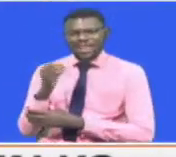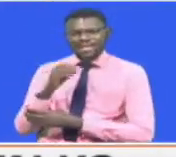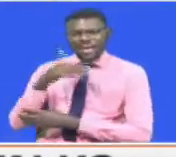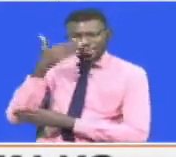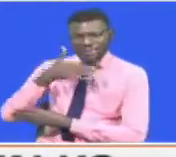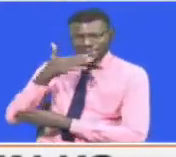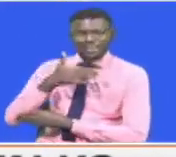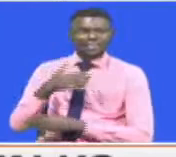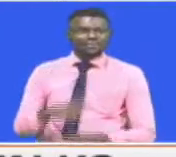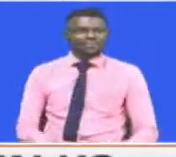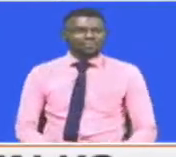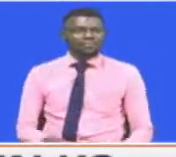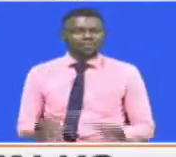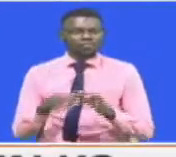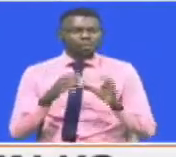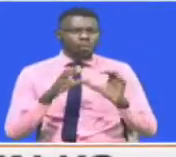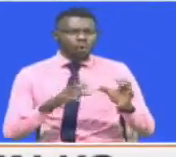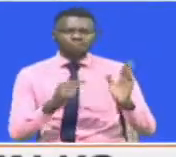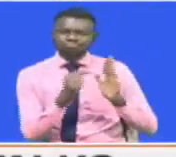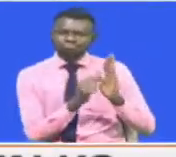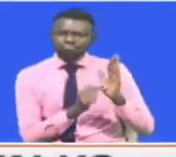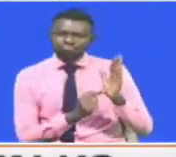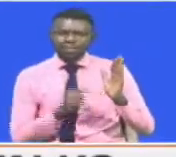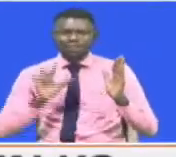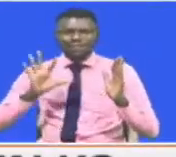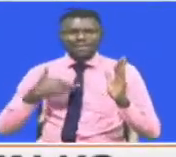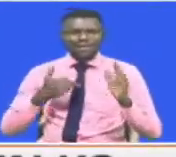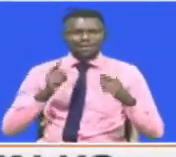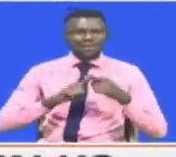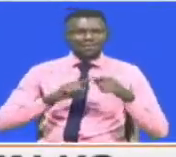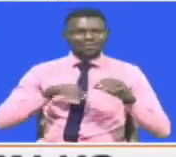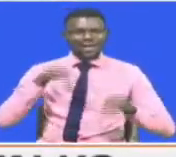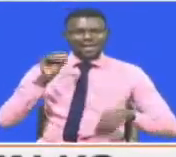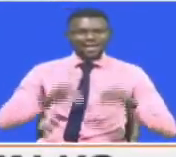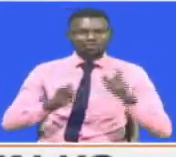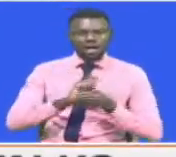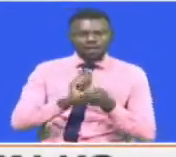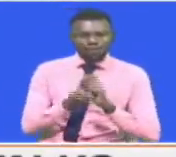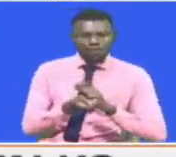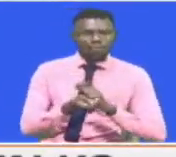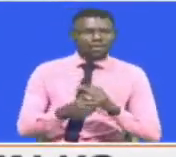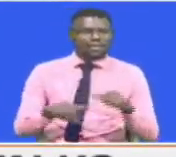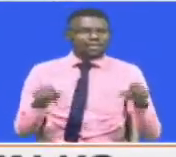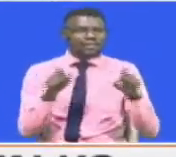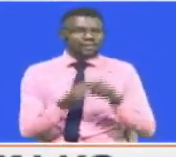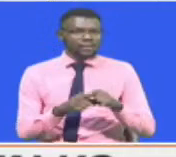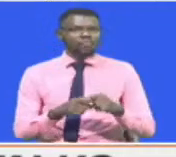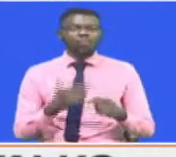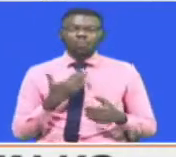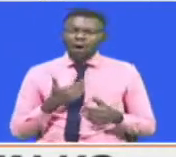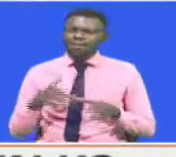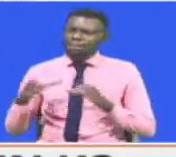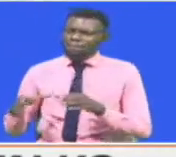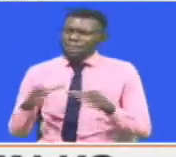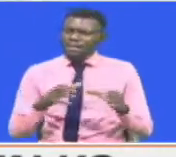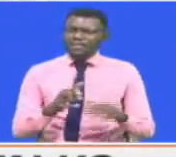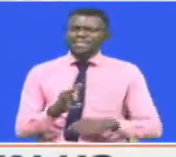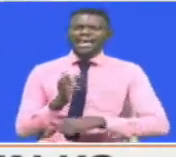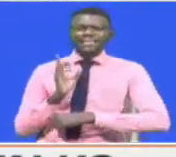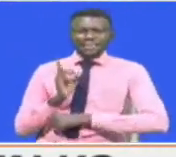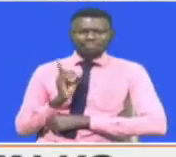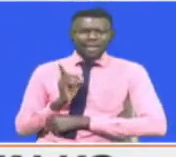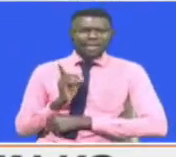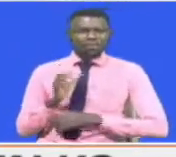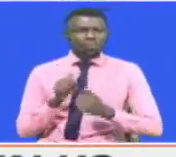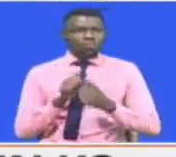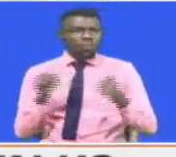Azimio side has listed 5 core issues, including electoral reforms and entrenching party discipline among its top issues, while